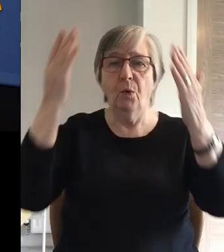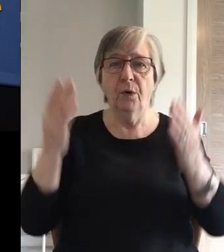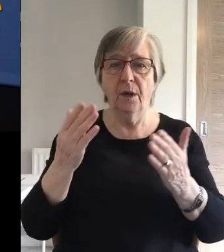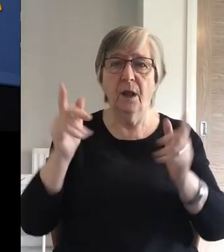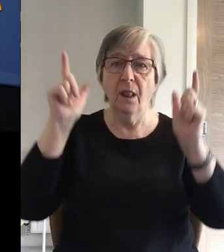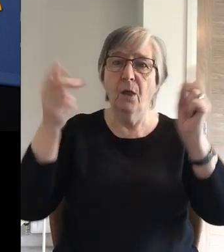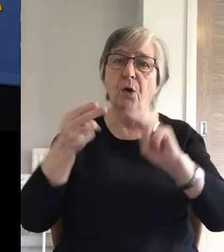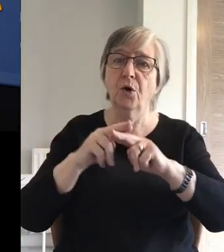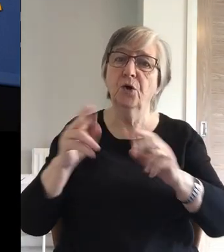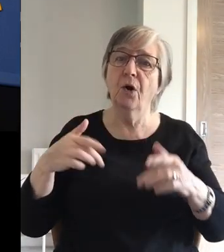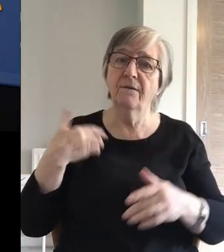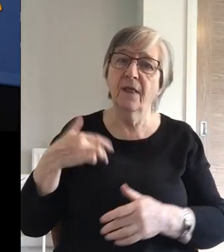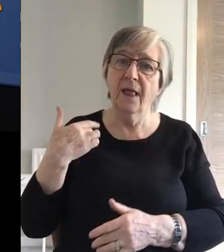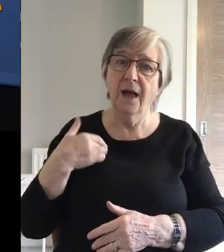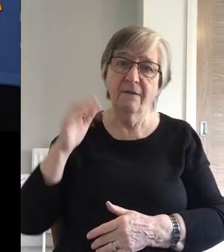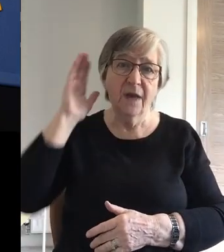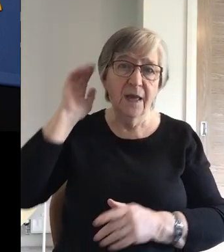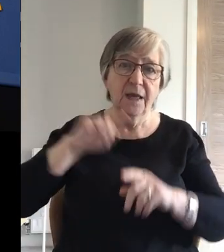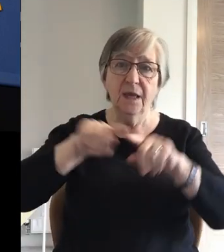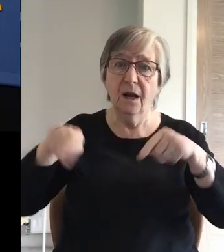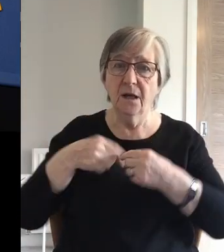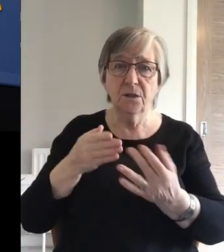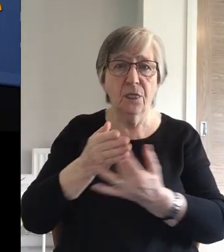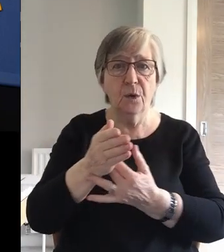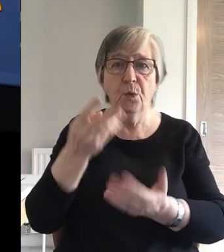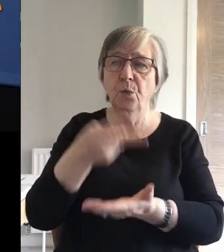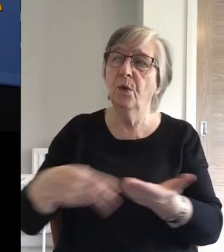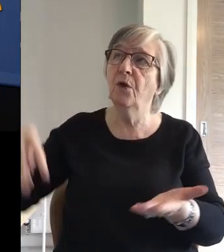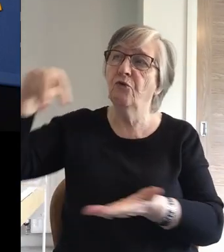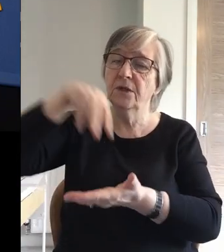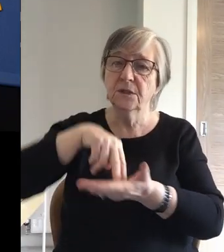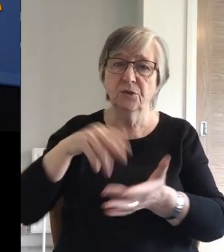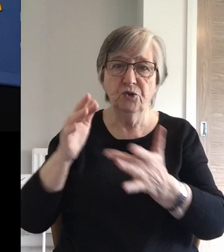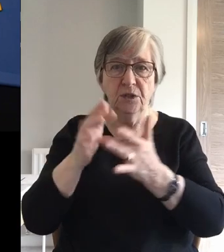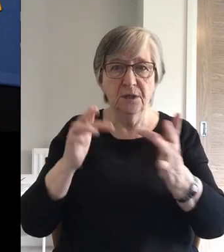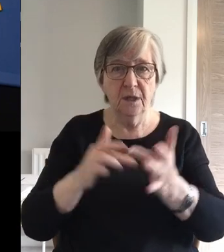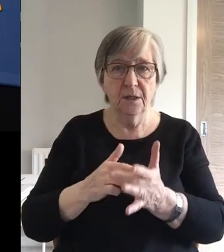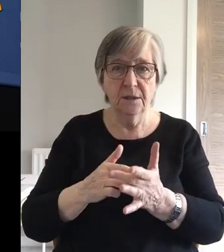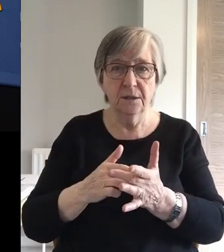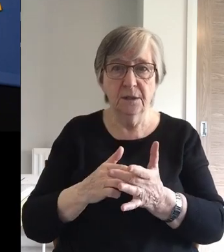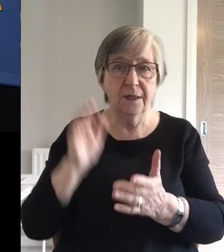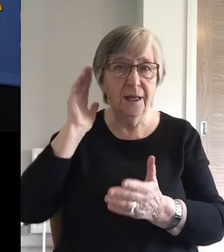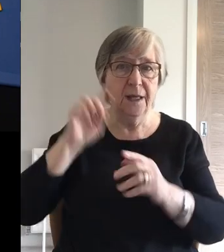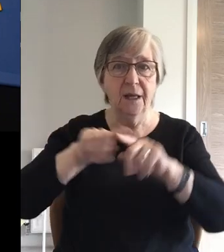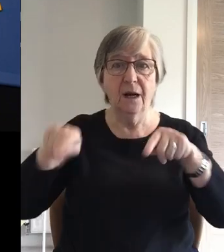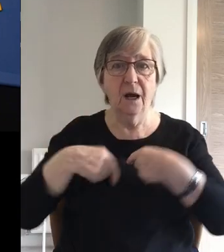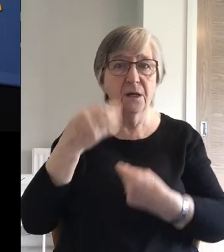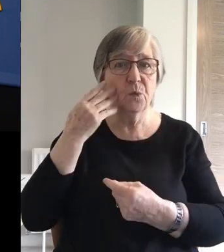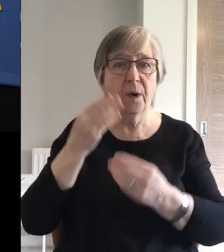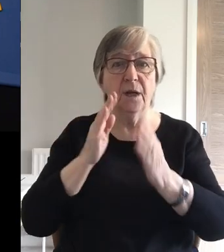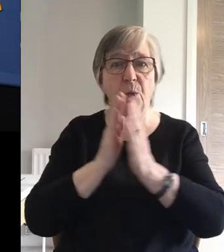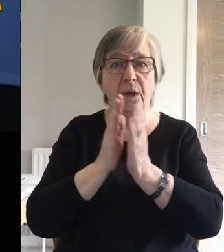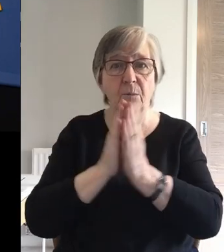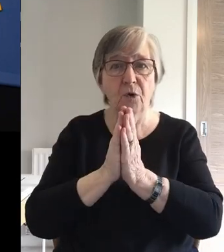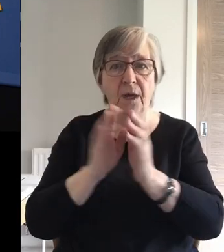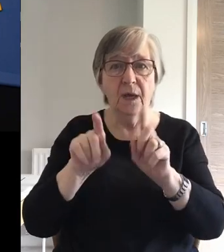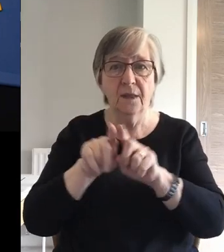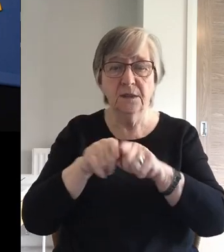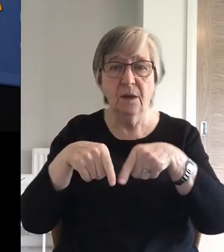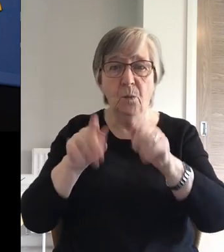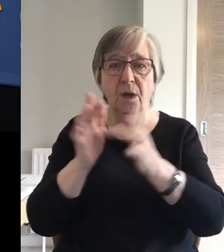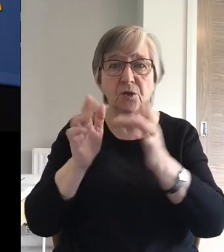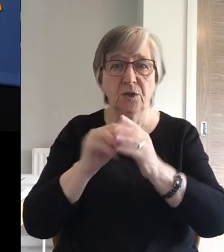Lord of life, hear us through the risen Jesus. And hear us as we pray in the words he taught